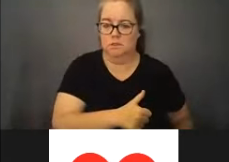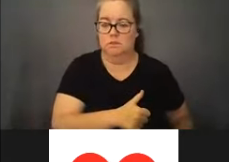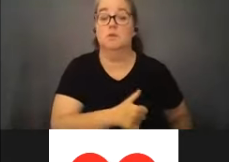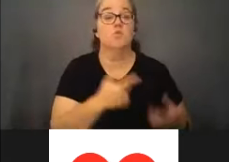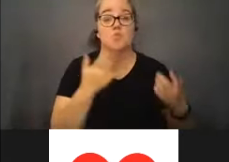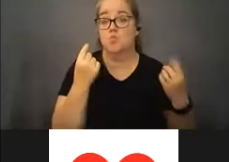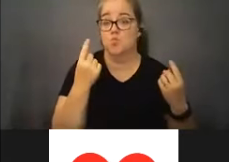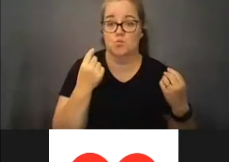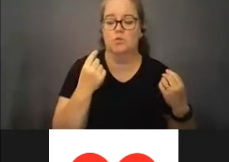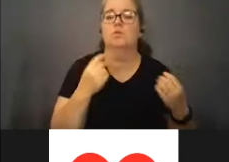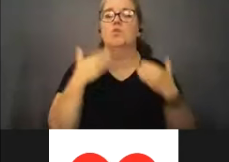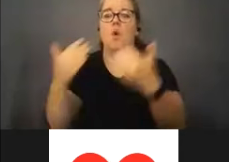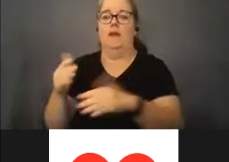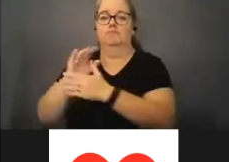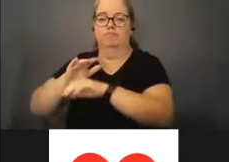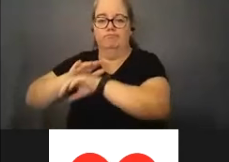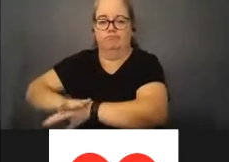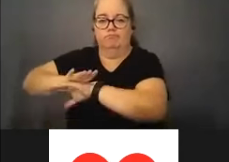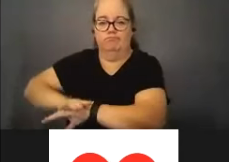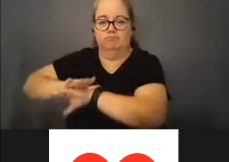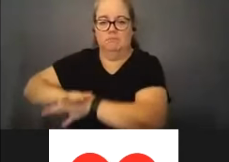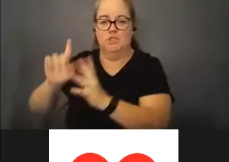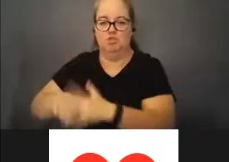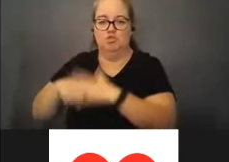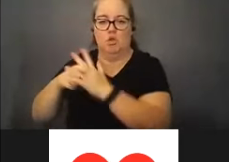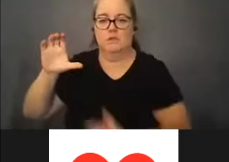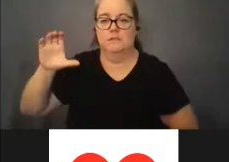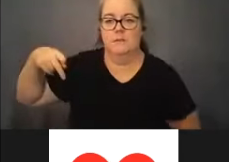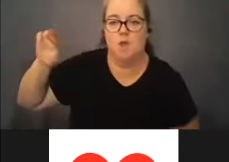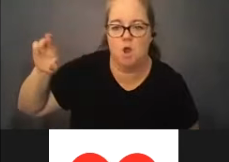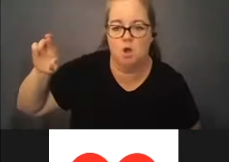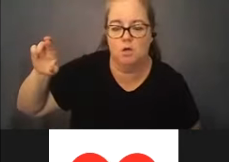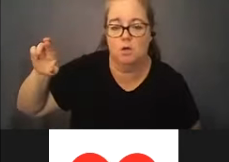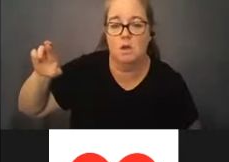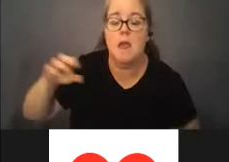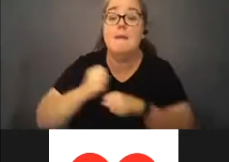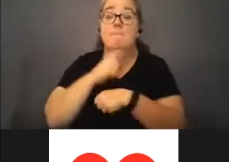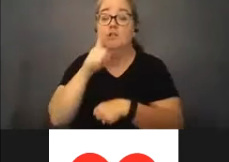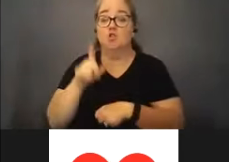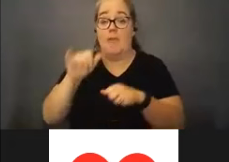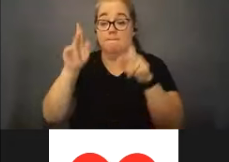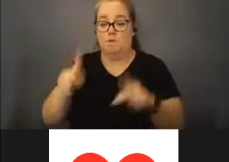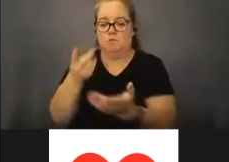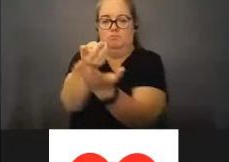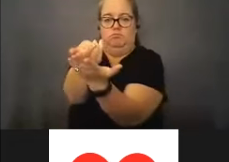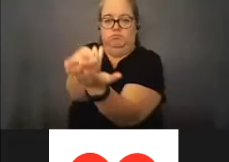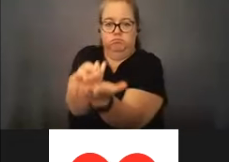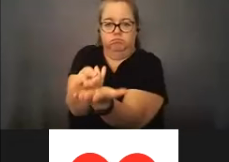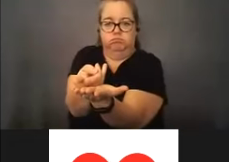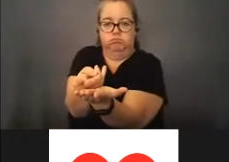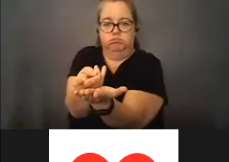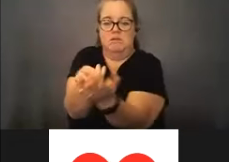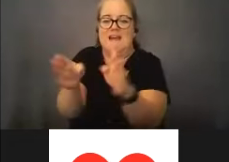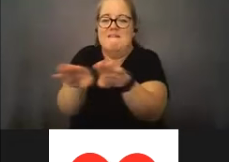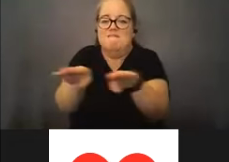cardiac arrest and begin CPR. He's unresponsive. Ensure the person is on his back on a firm, flat surface such as the